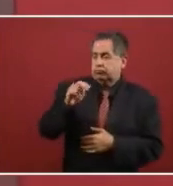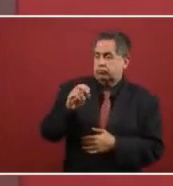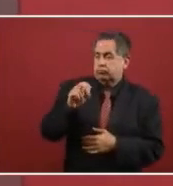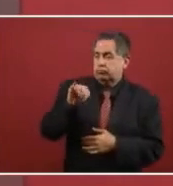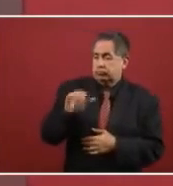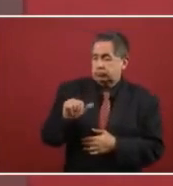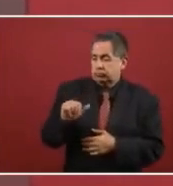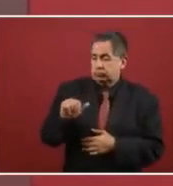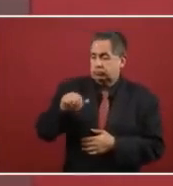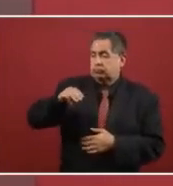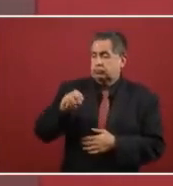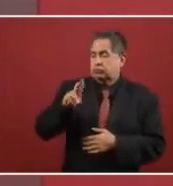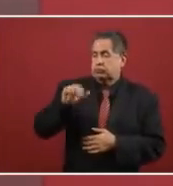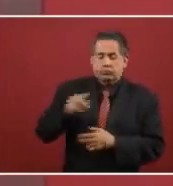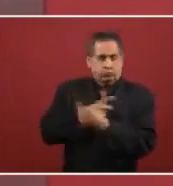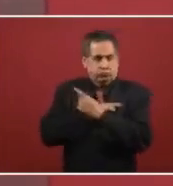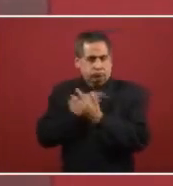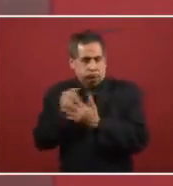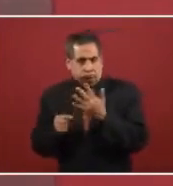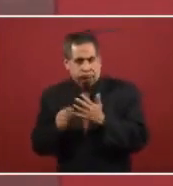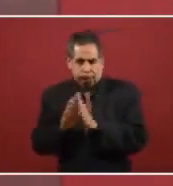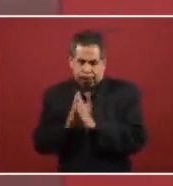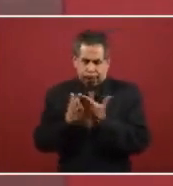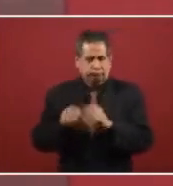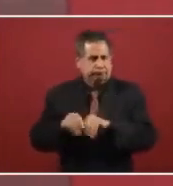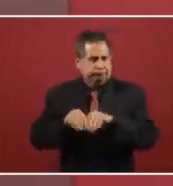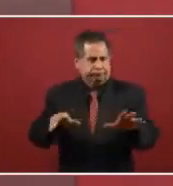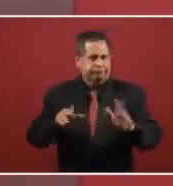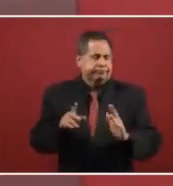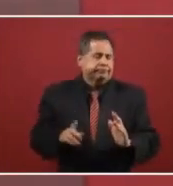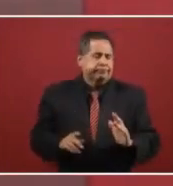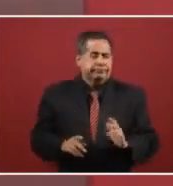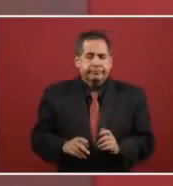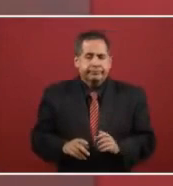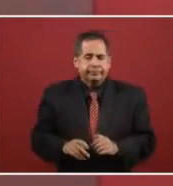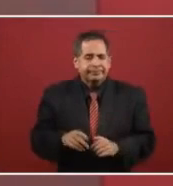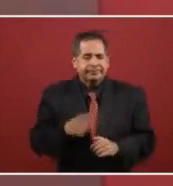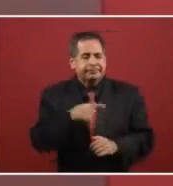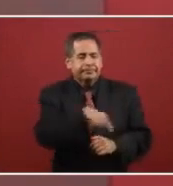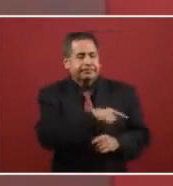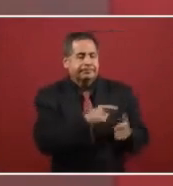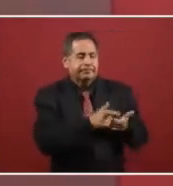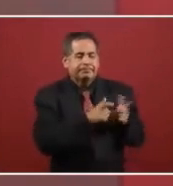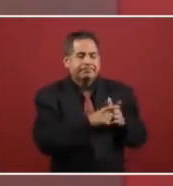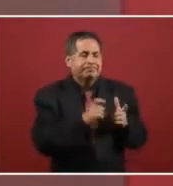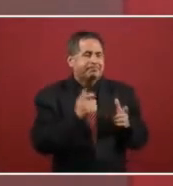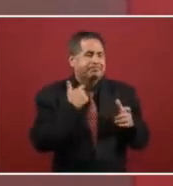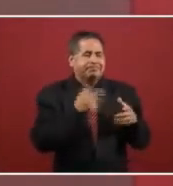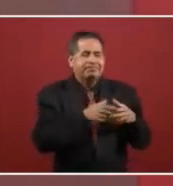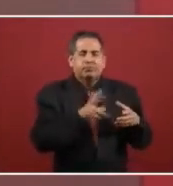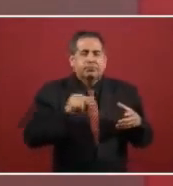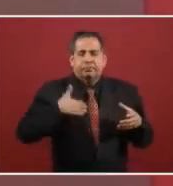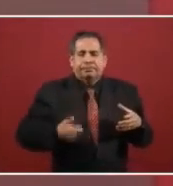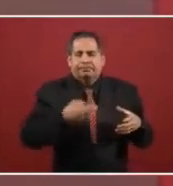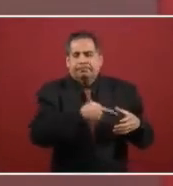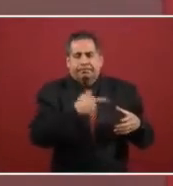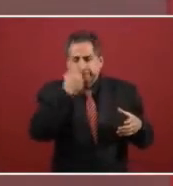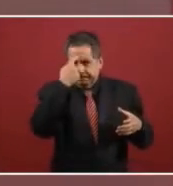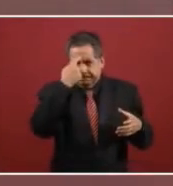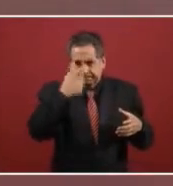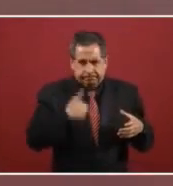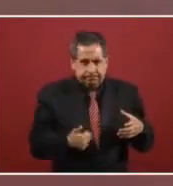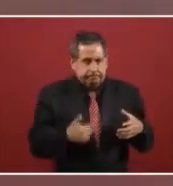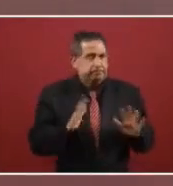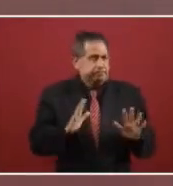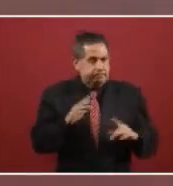economía moral. regarding moral ¿Qué economy. entienden los tecnócratas? This is something that the technocrats